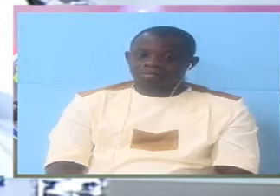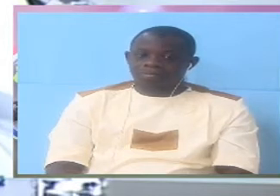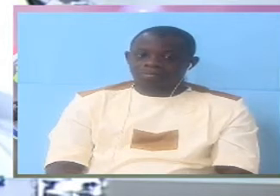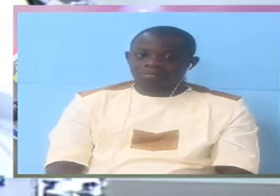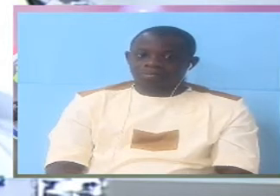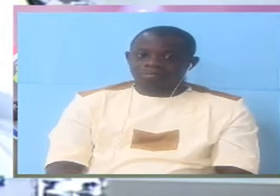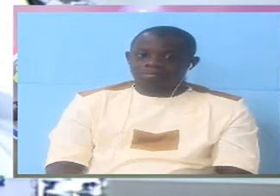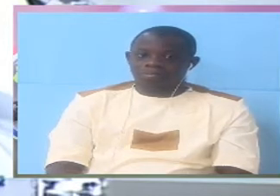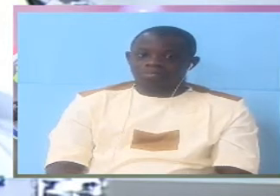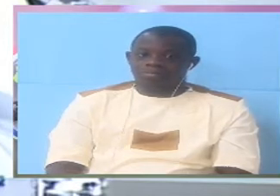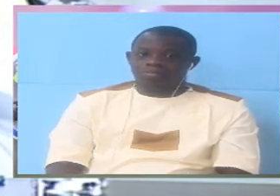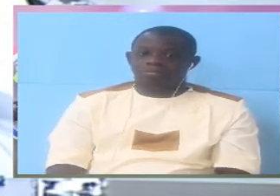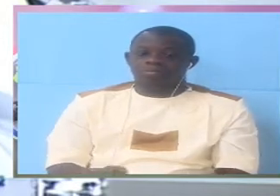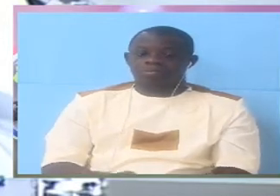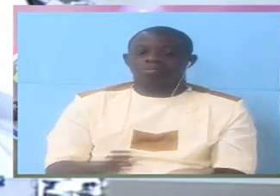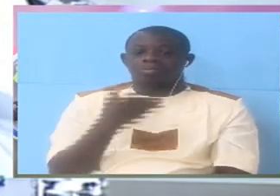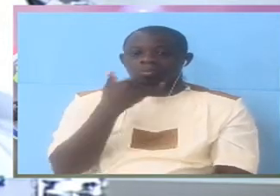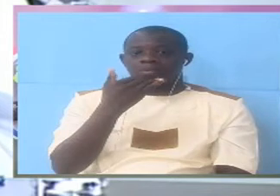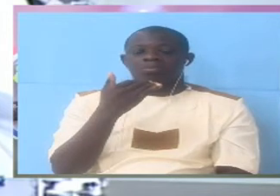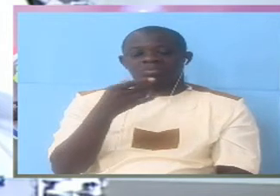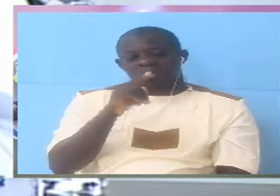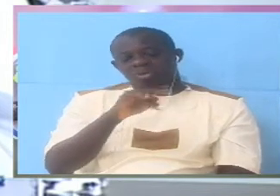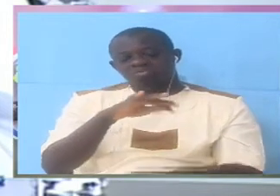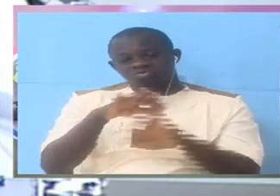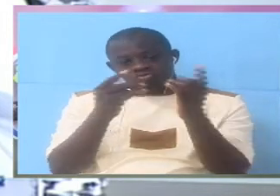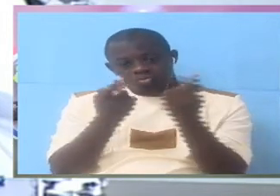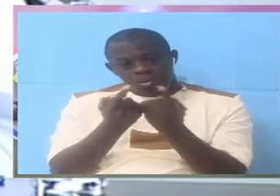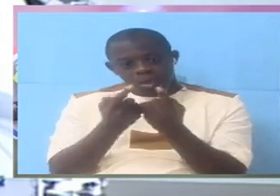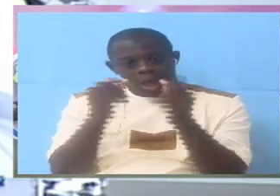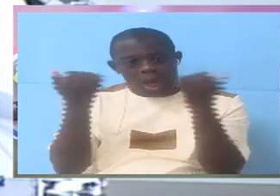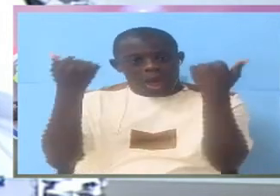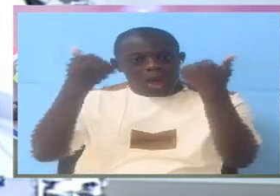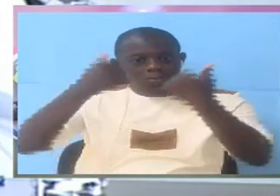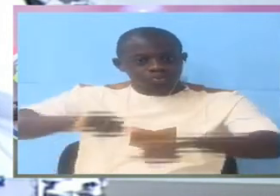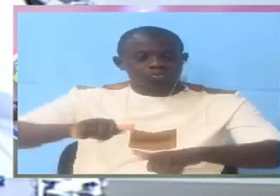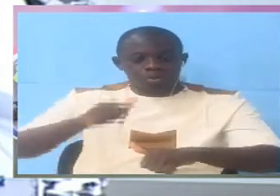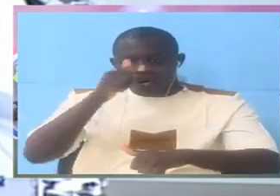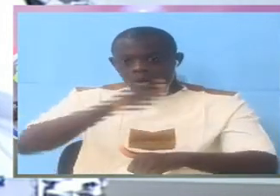Is that too a coincidence or a fabrication? I